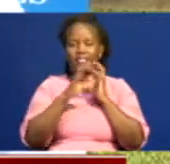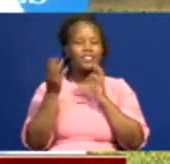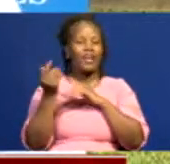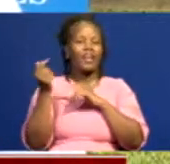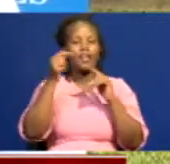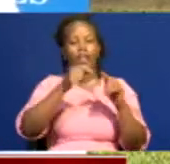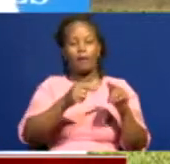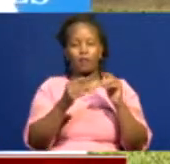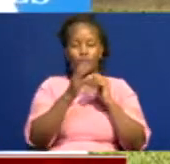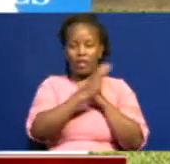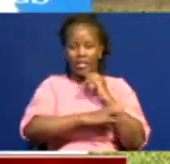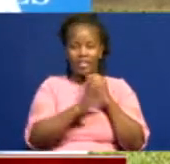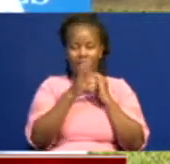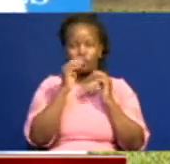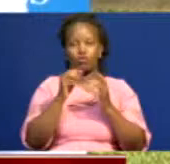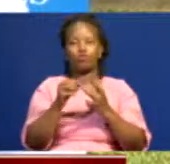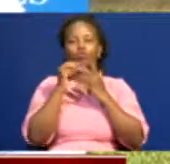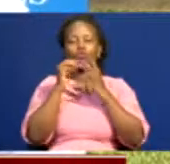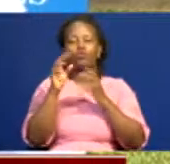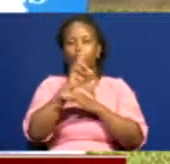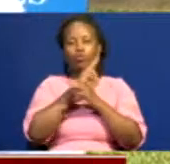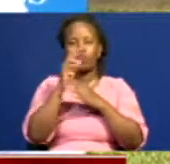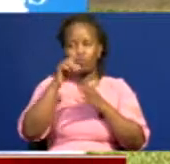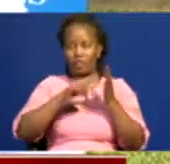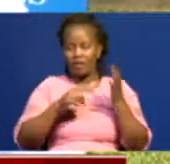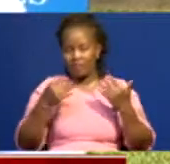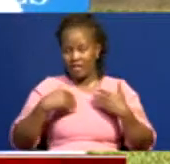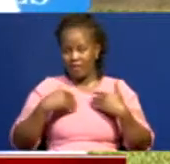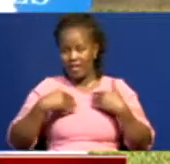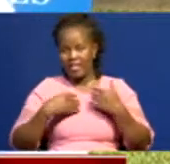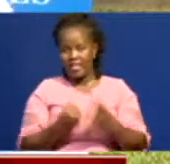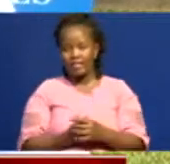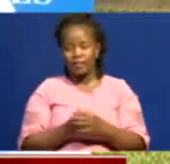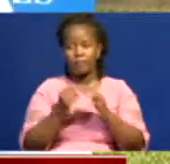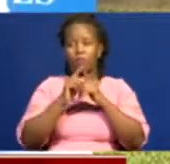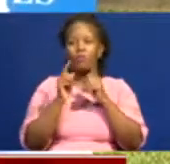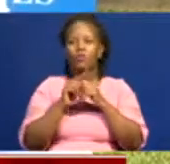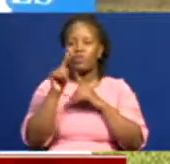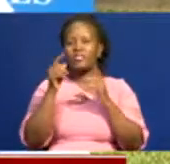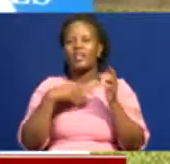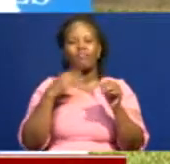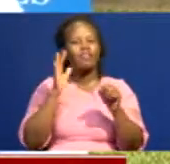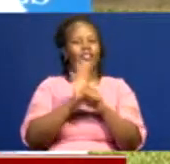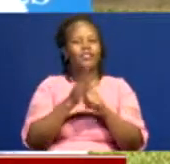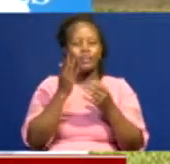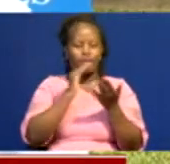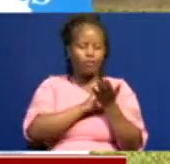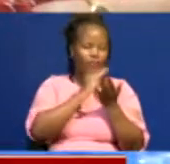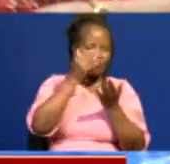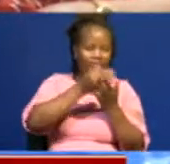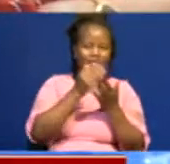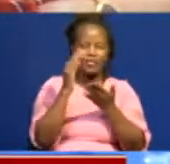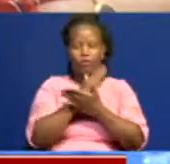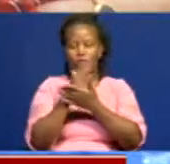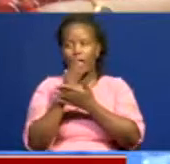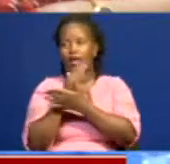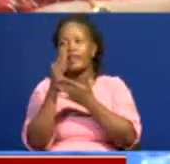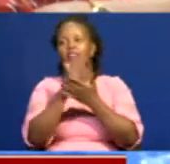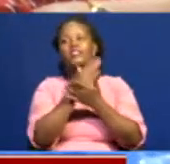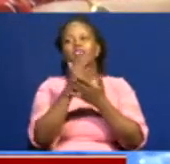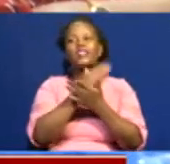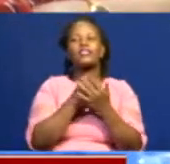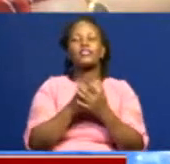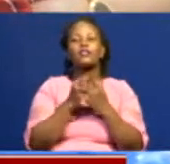is available in our zones. That comes with a lot of incentives globally. There's a lot of funding into that sector. The Special Economic